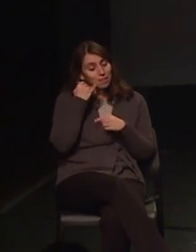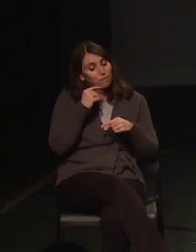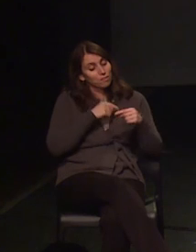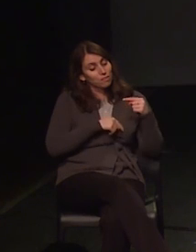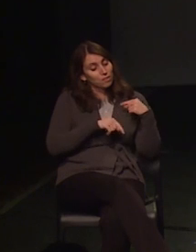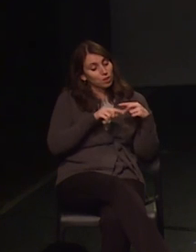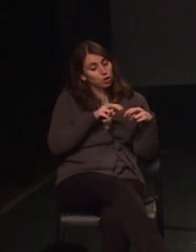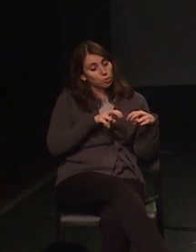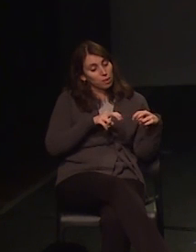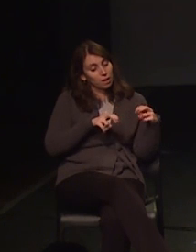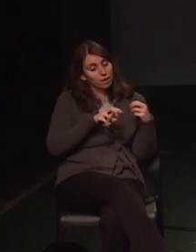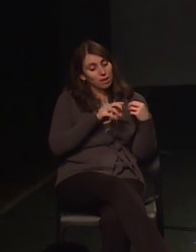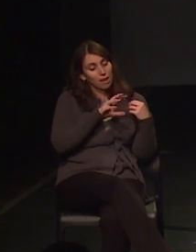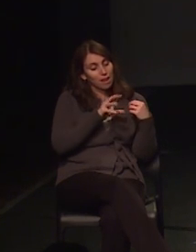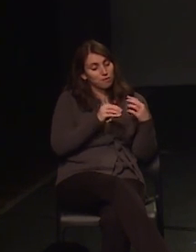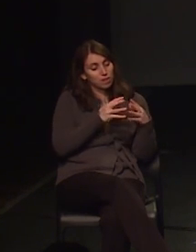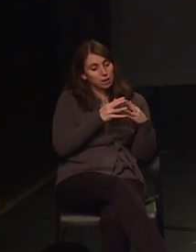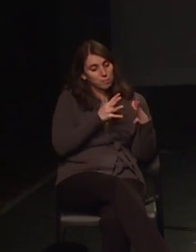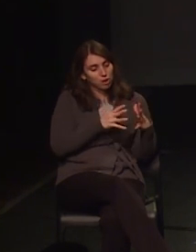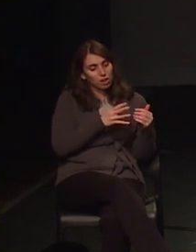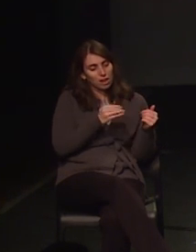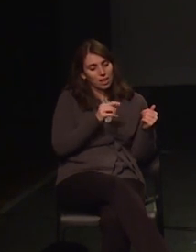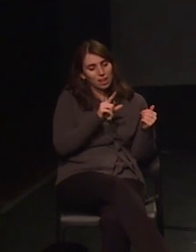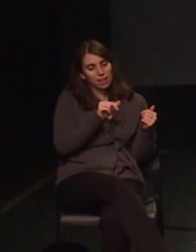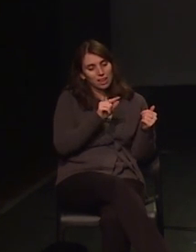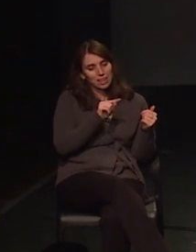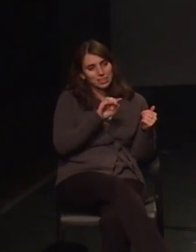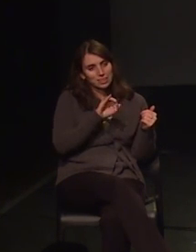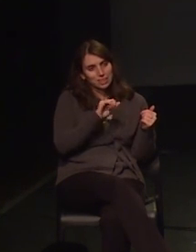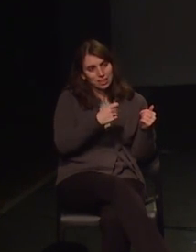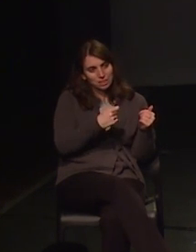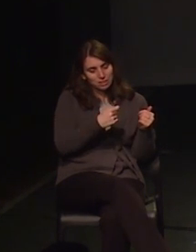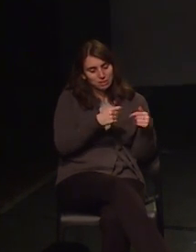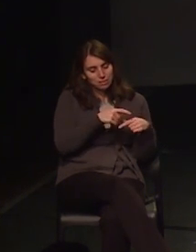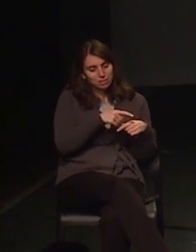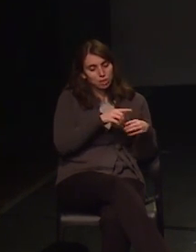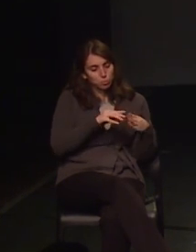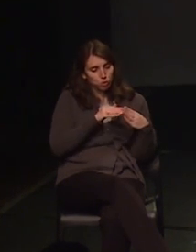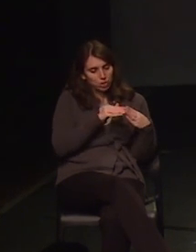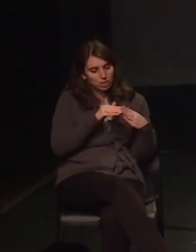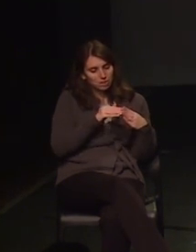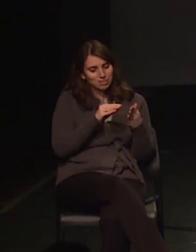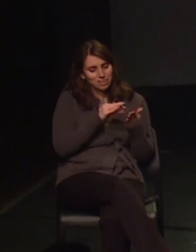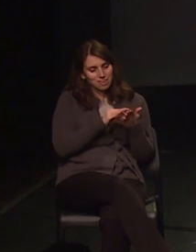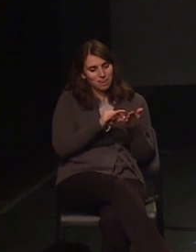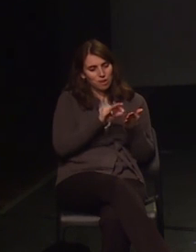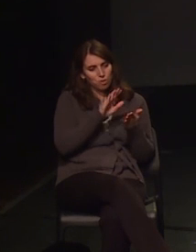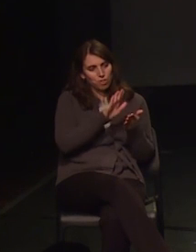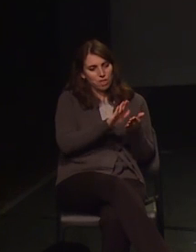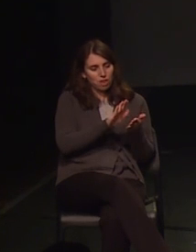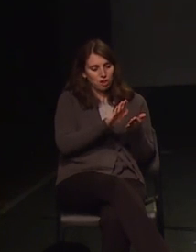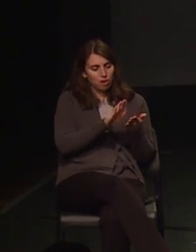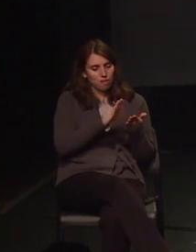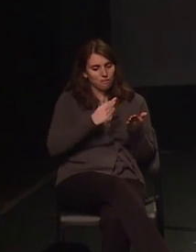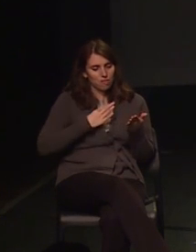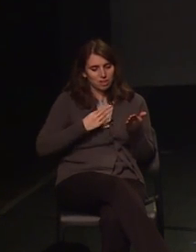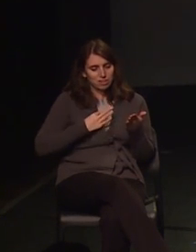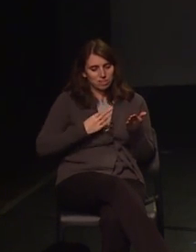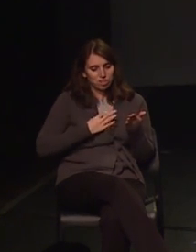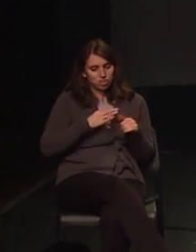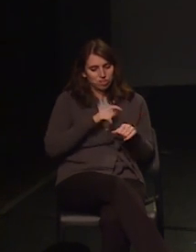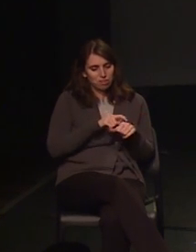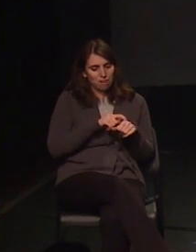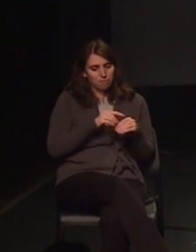Latinx communities, for example, count their volunteer time as valuable as opposed to writing